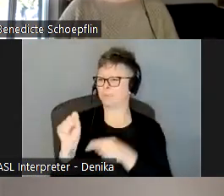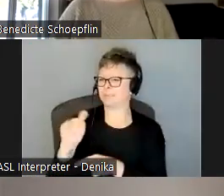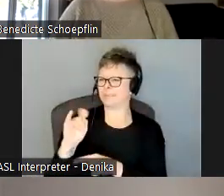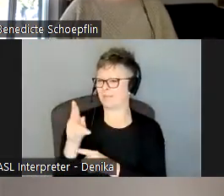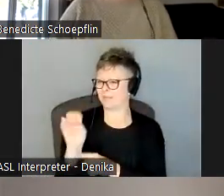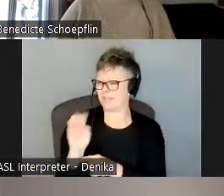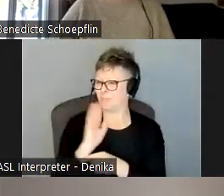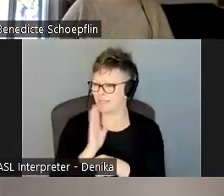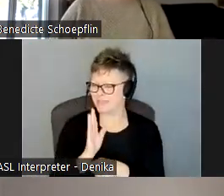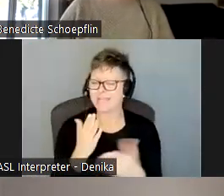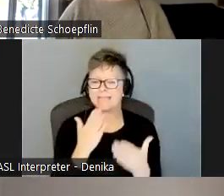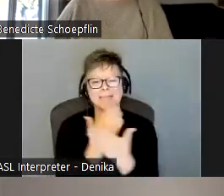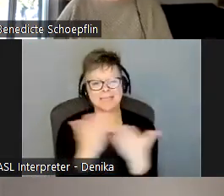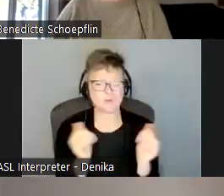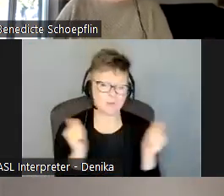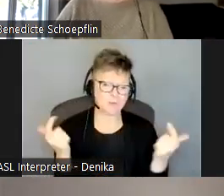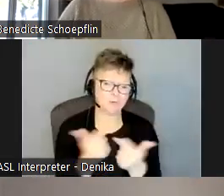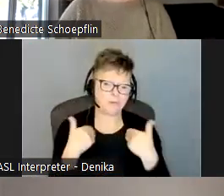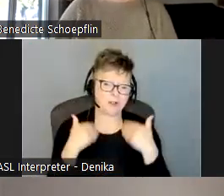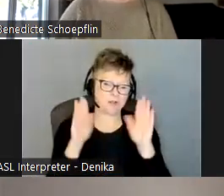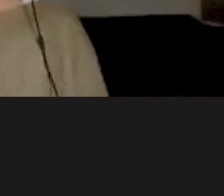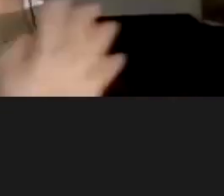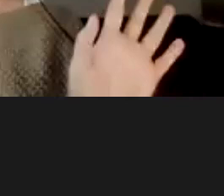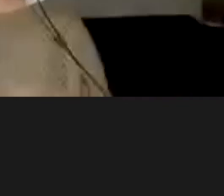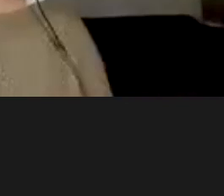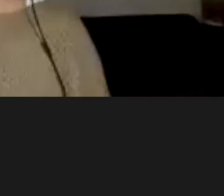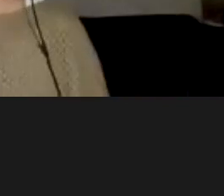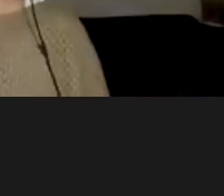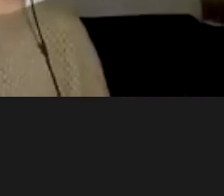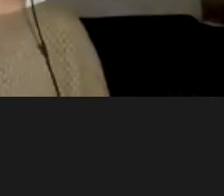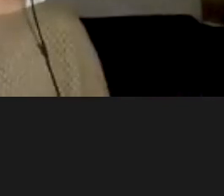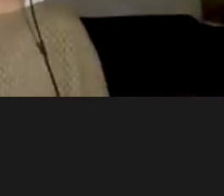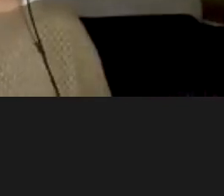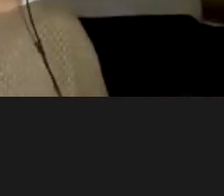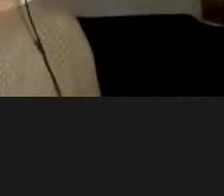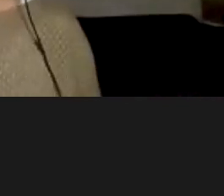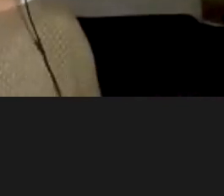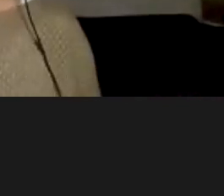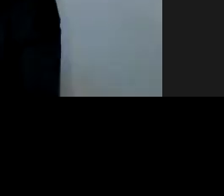you all, and have a great day. Thank you. Thank you.